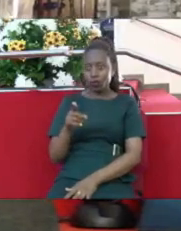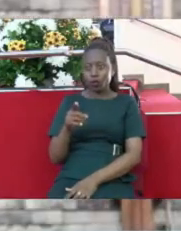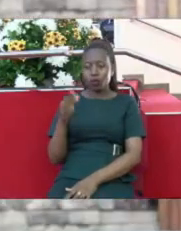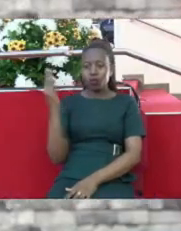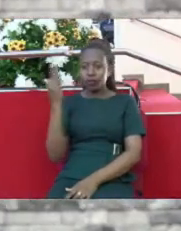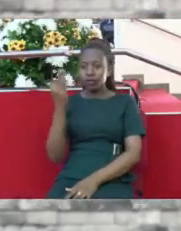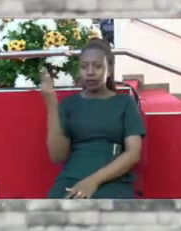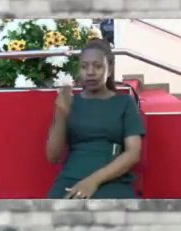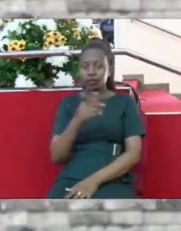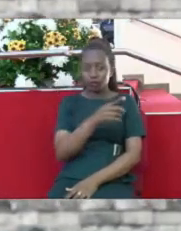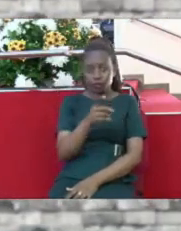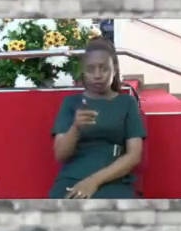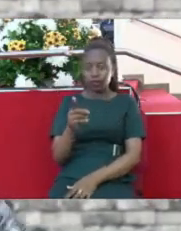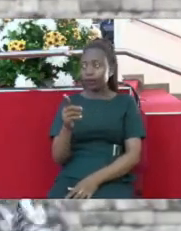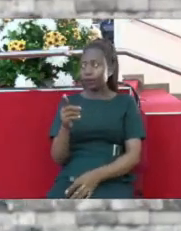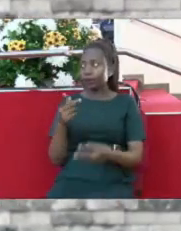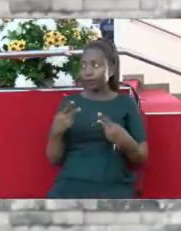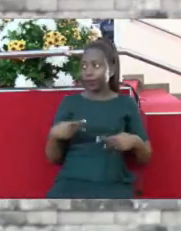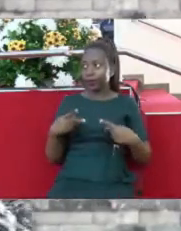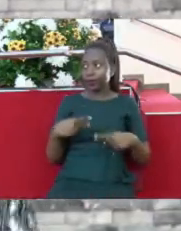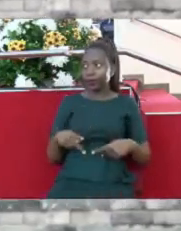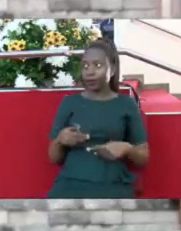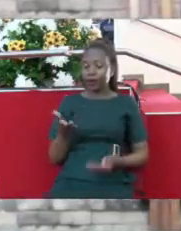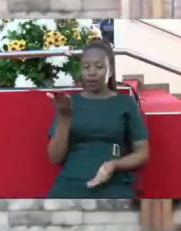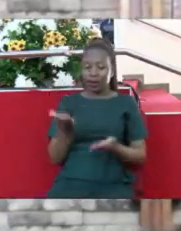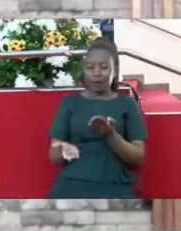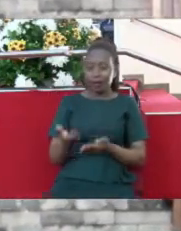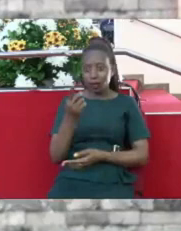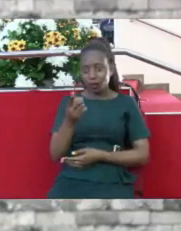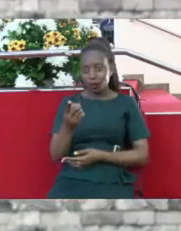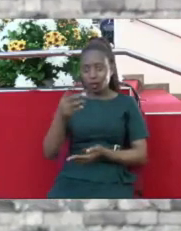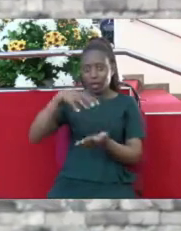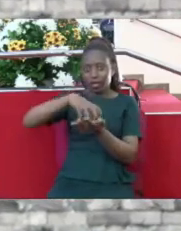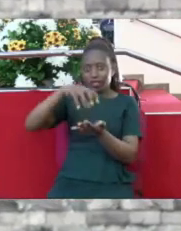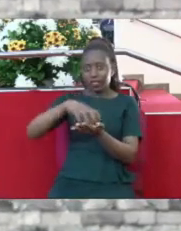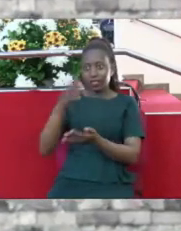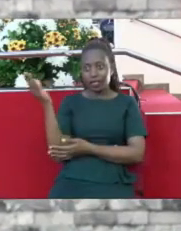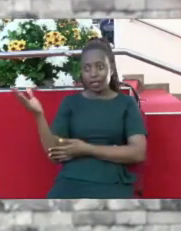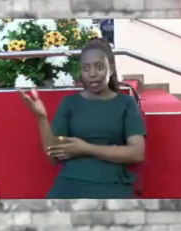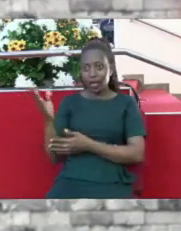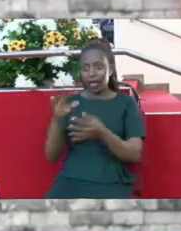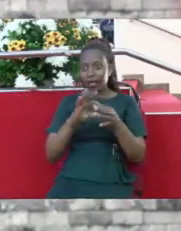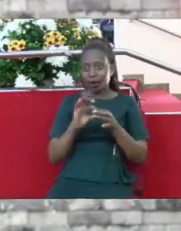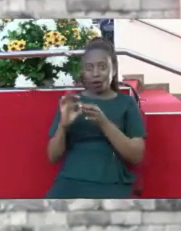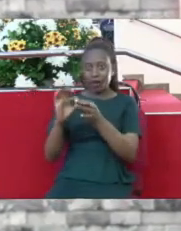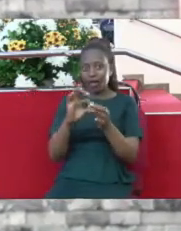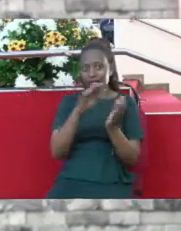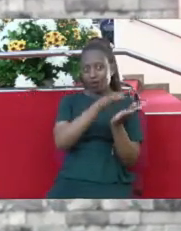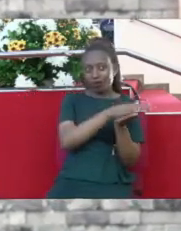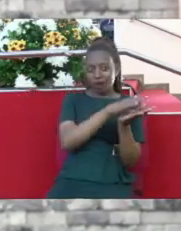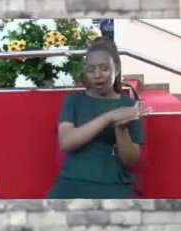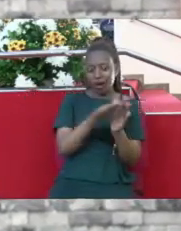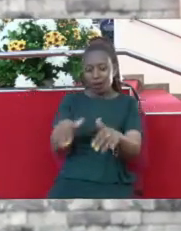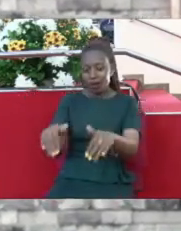set when you got into the vehicle at the cooperative stage. Umeingia hivi unasema leo lazima nihubirie mtu. Na vile ulikuwa umesimama pale ukigojea gari